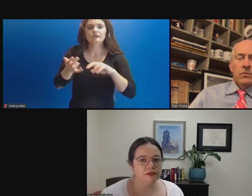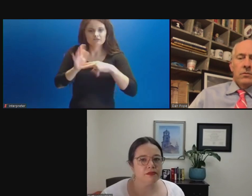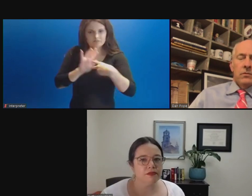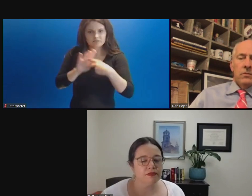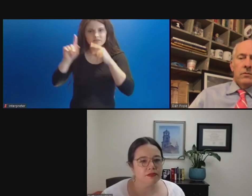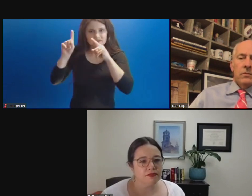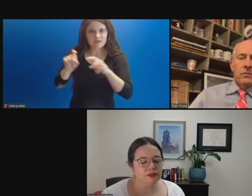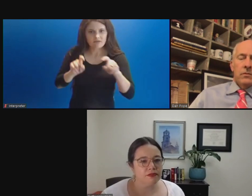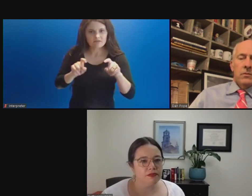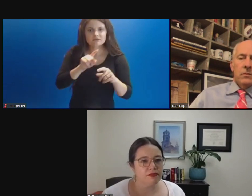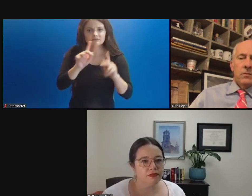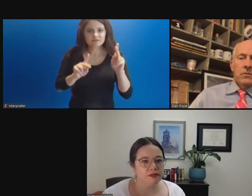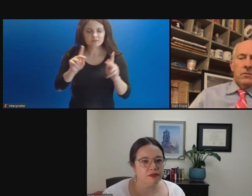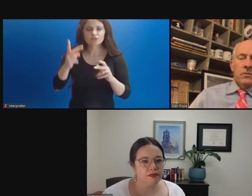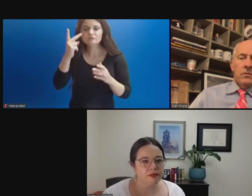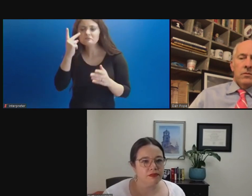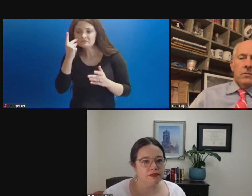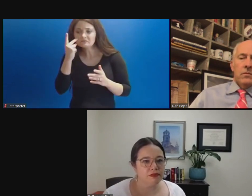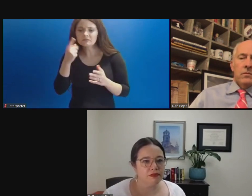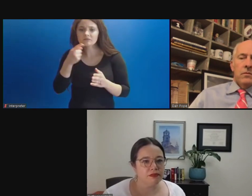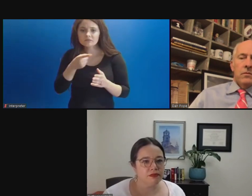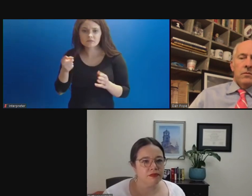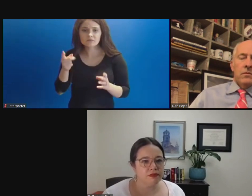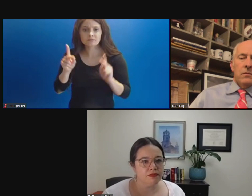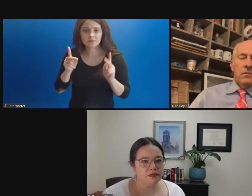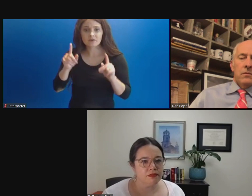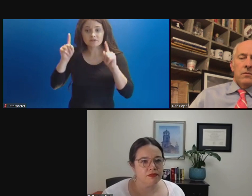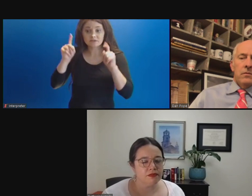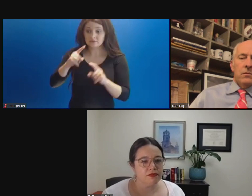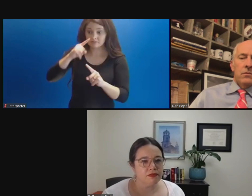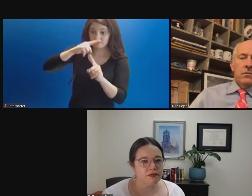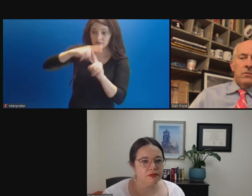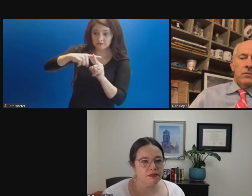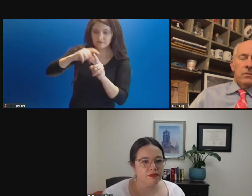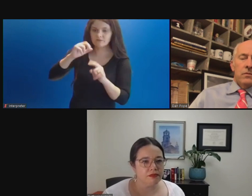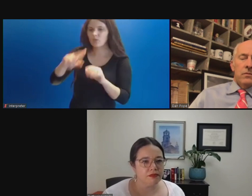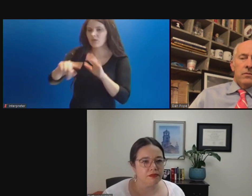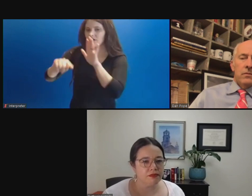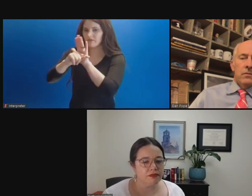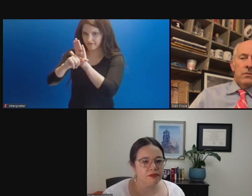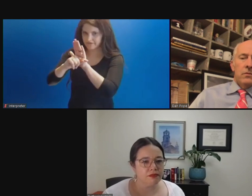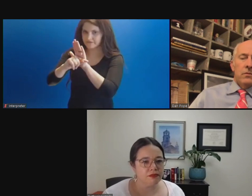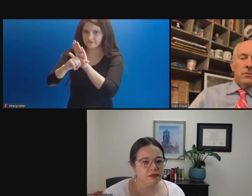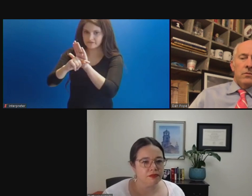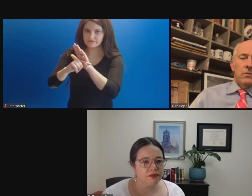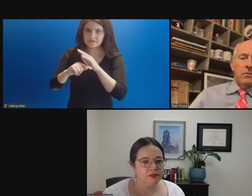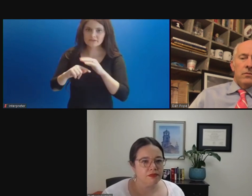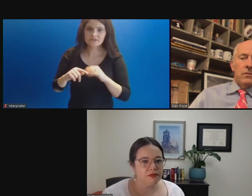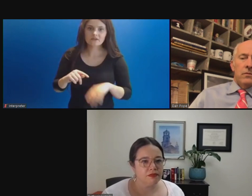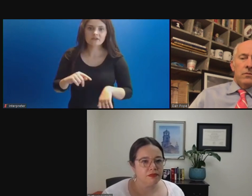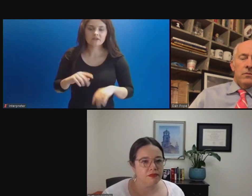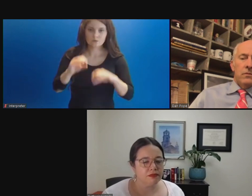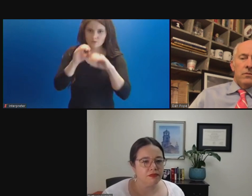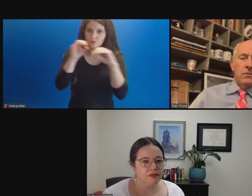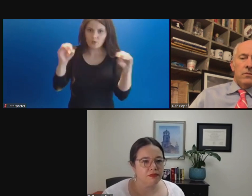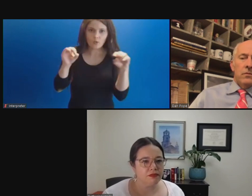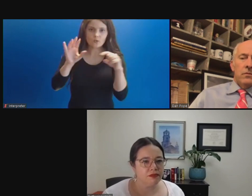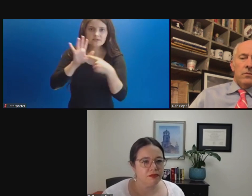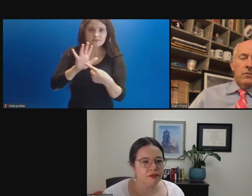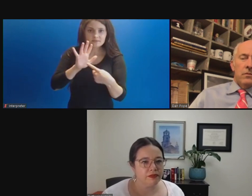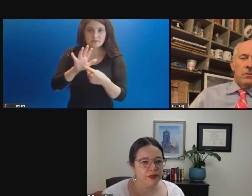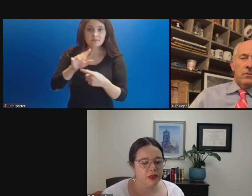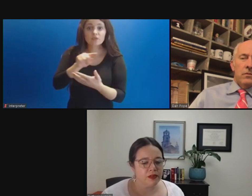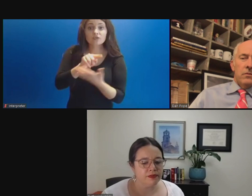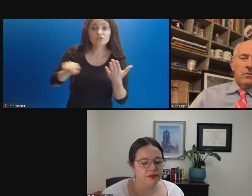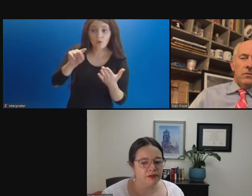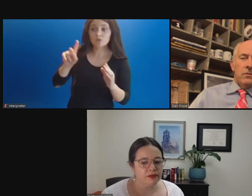to see if they were tested positive or tested negative and not have any symptoms. And then those